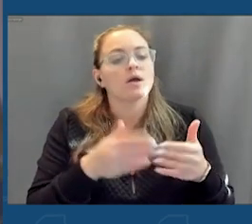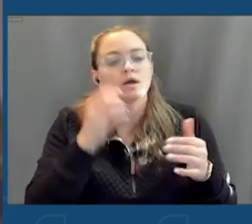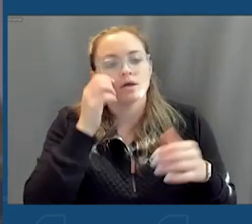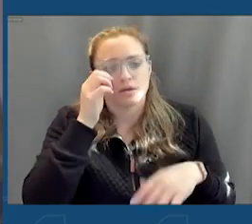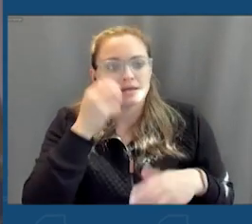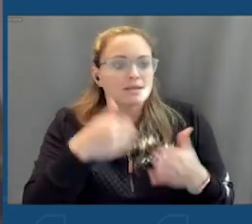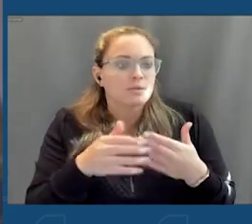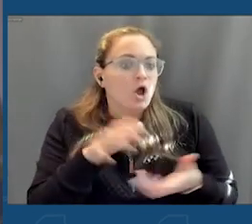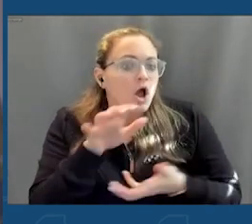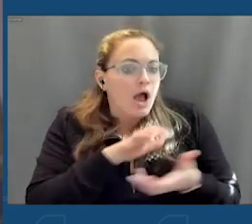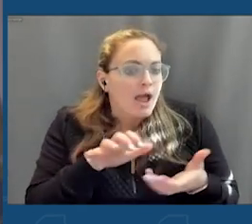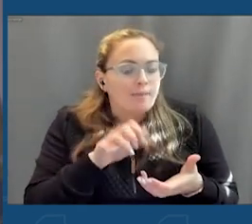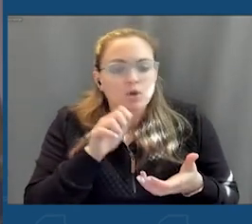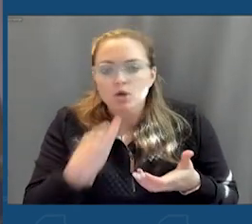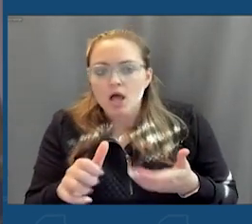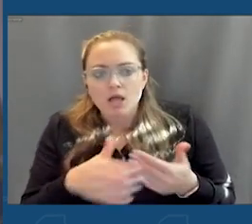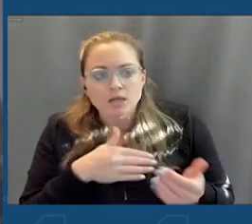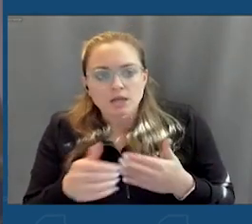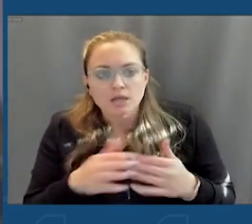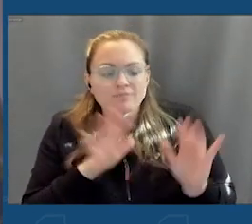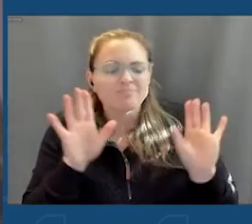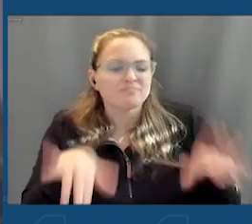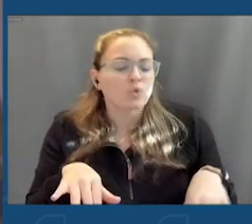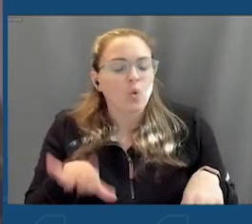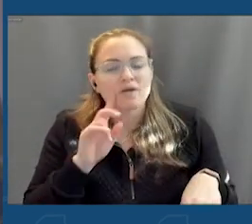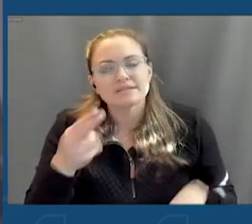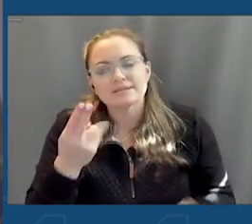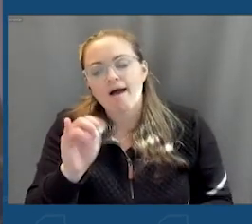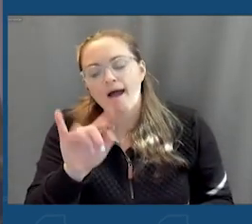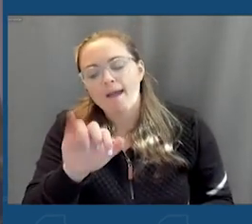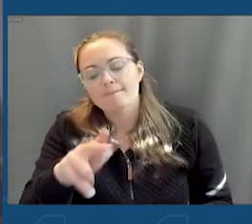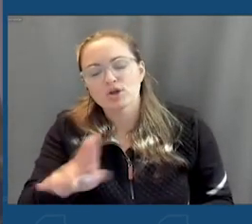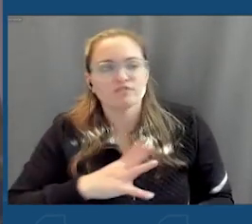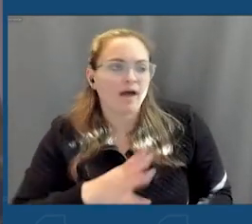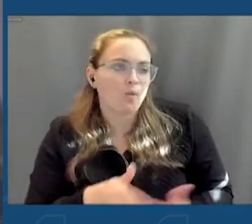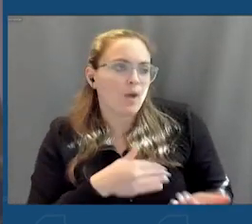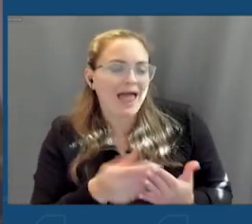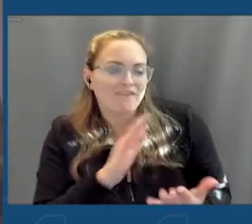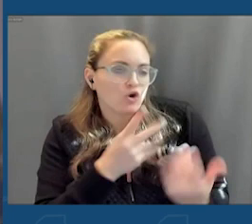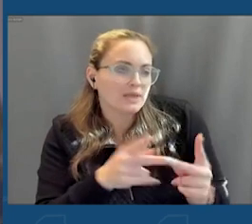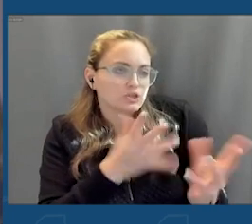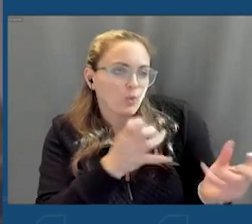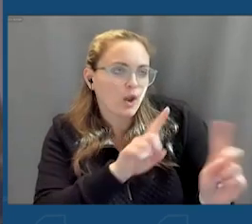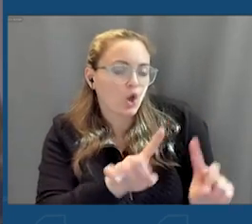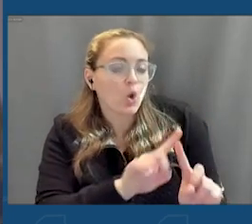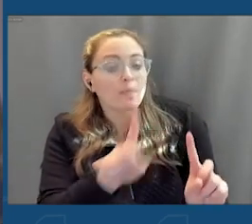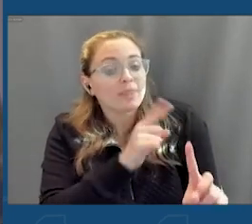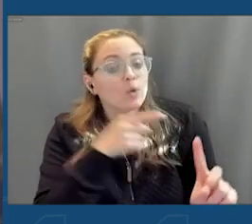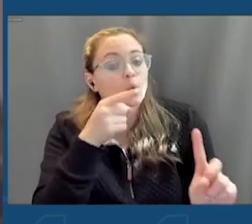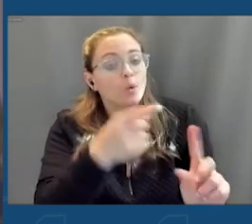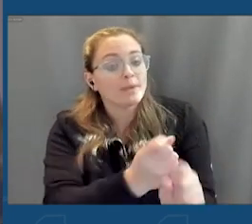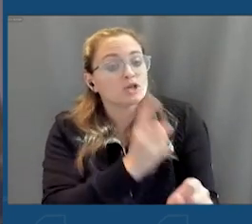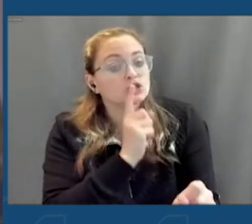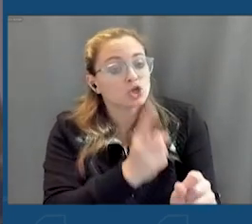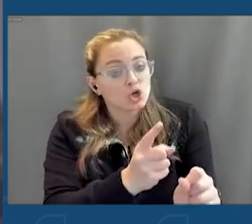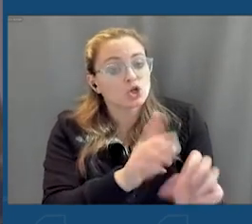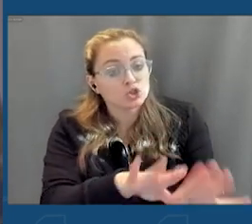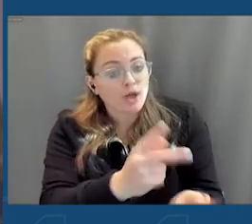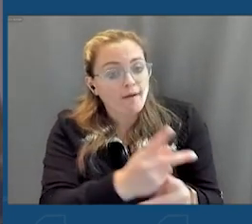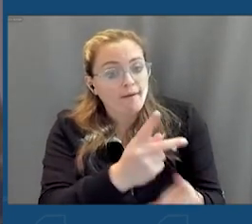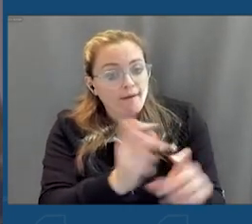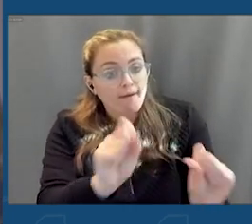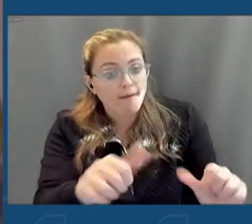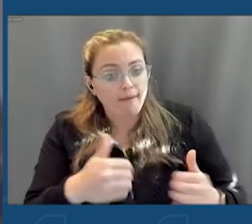job. I love it if it's hybrid. If it's not hybrid, okay, fine. But what, right? The goal is to get the child in service so the parents can get back to work. And that